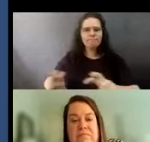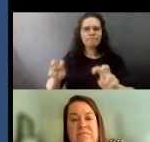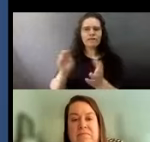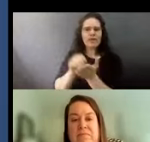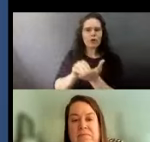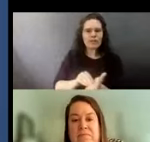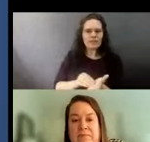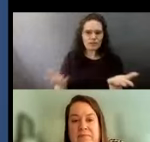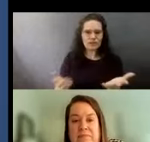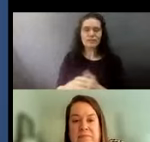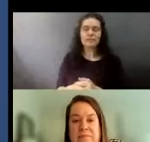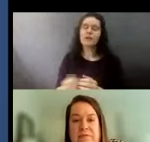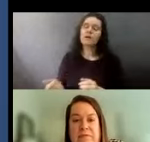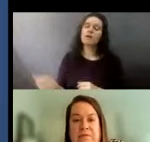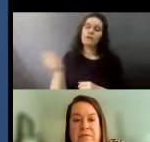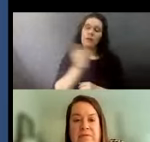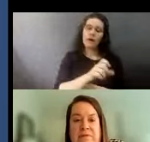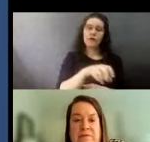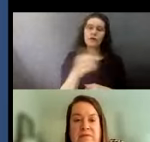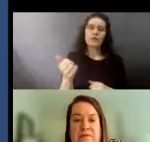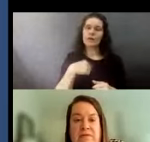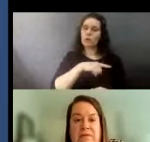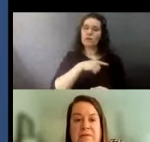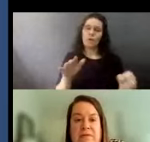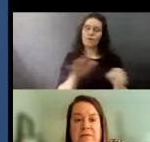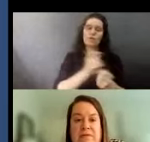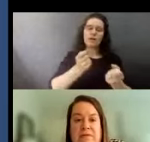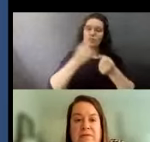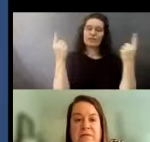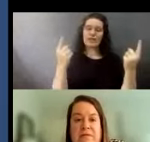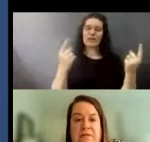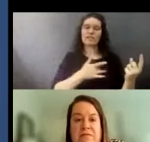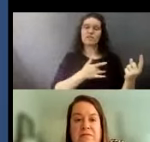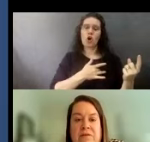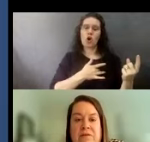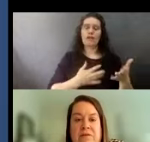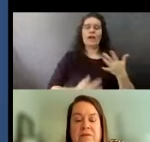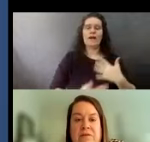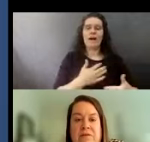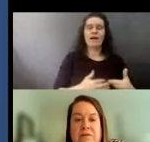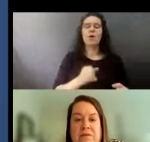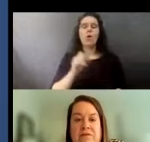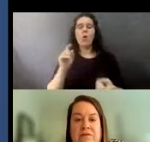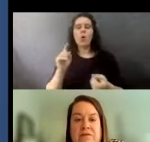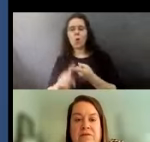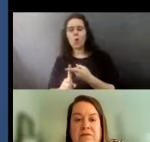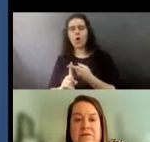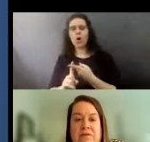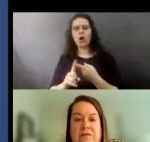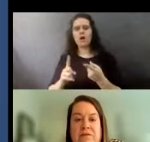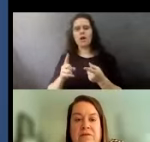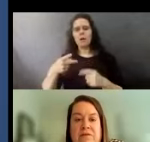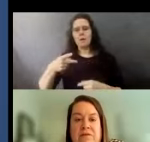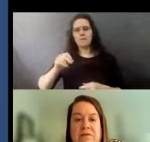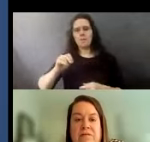understanding of, such as cardiac manifestations or POTS, which is postural orthostatic tachycardia syndrome, are